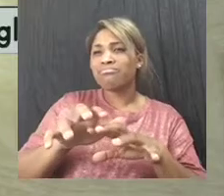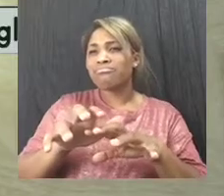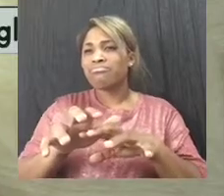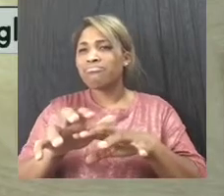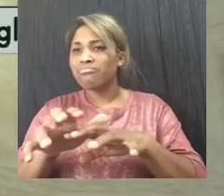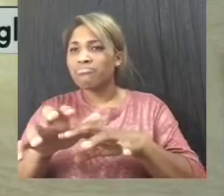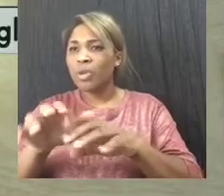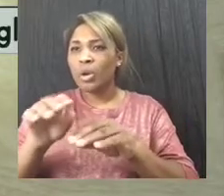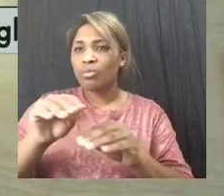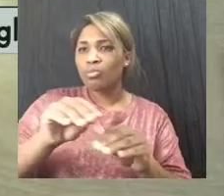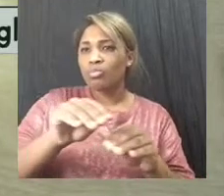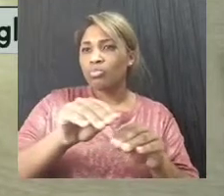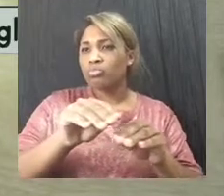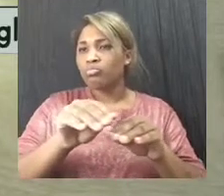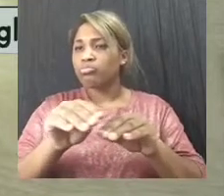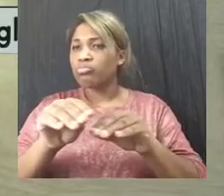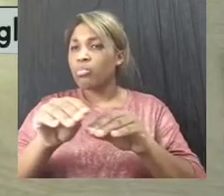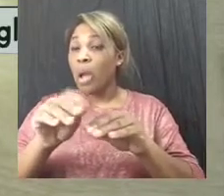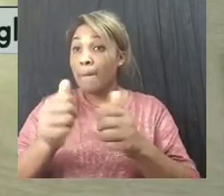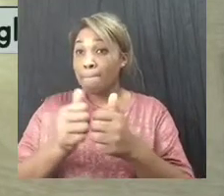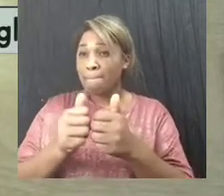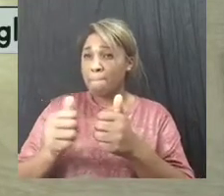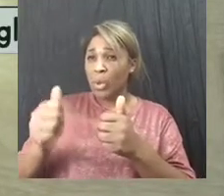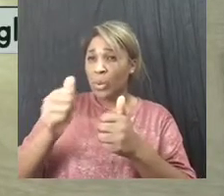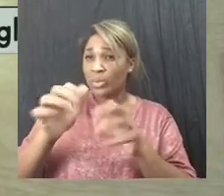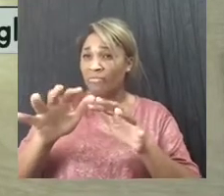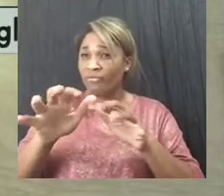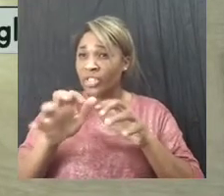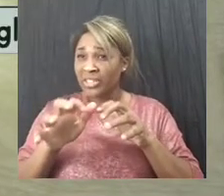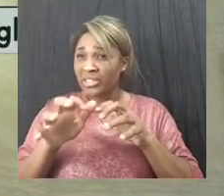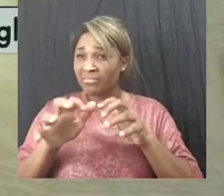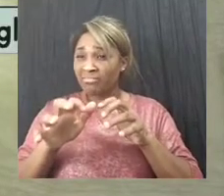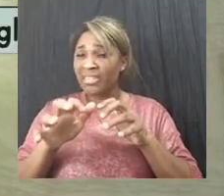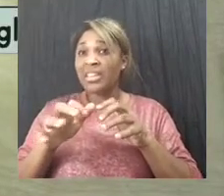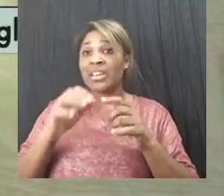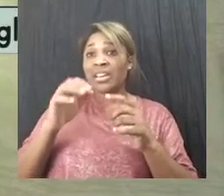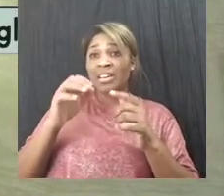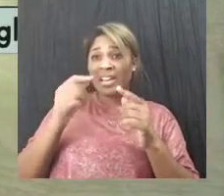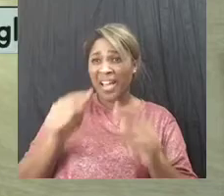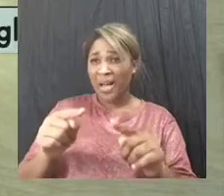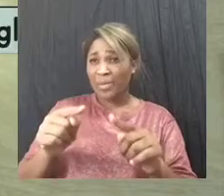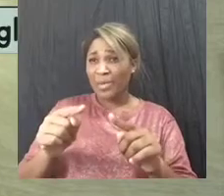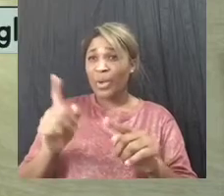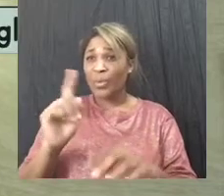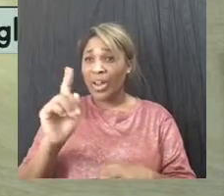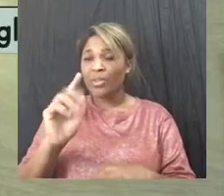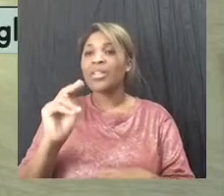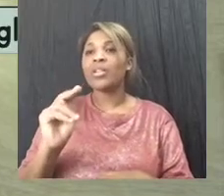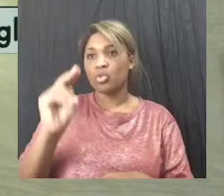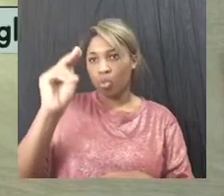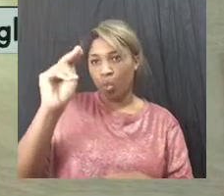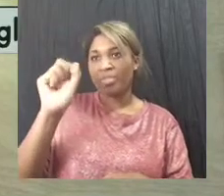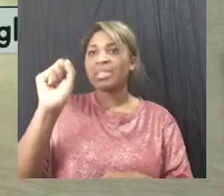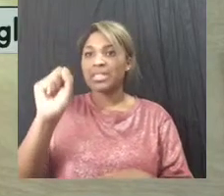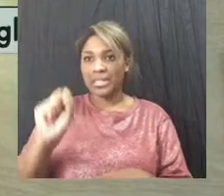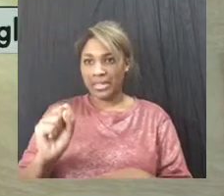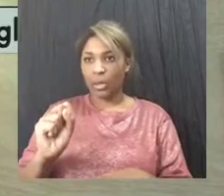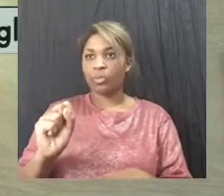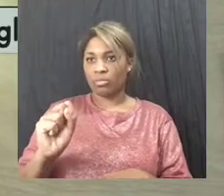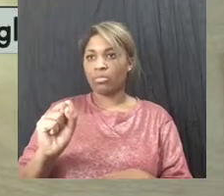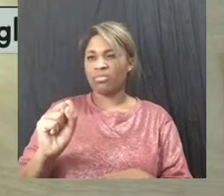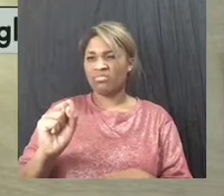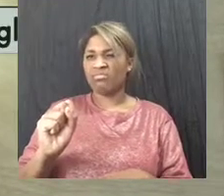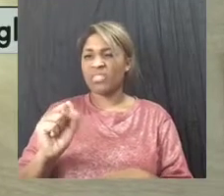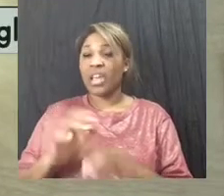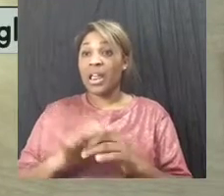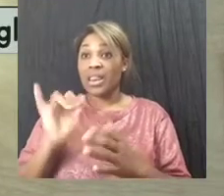and most of the freezing you can see happen in the north and the south poles because that's